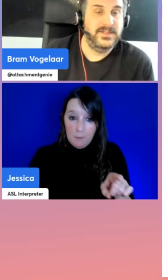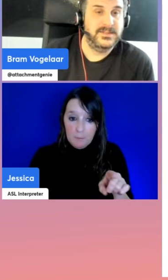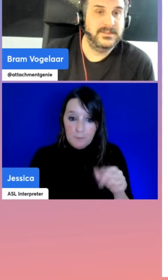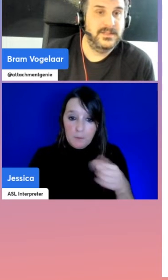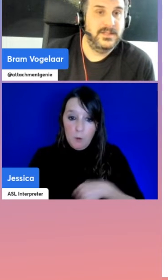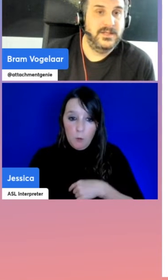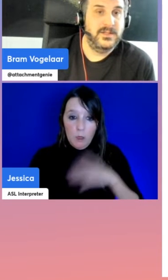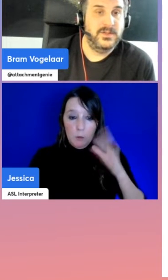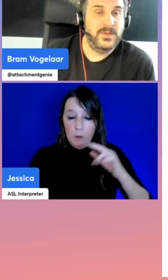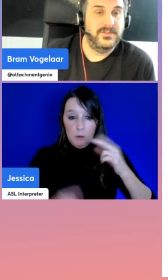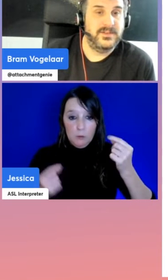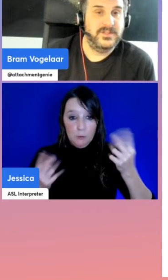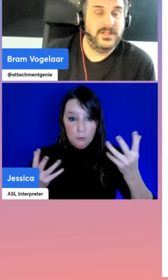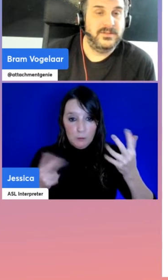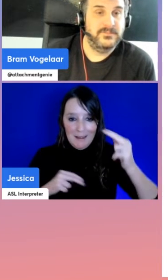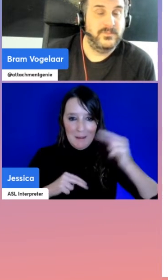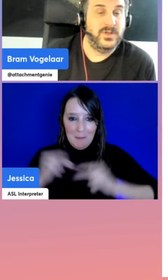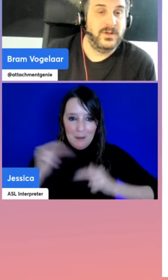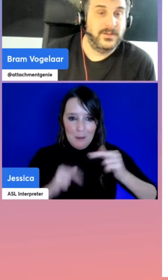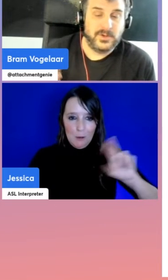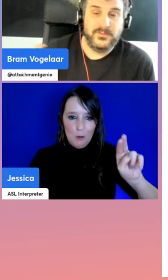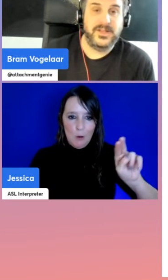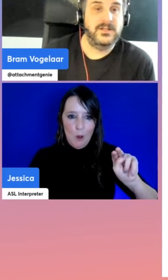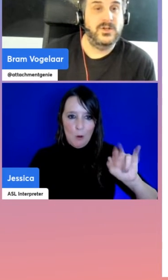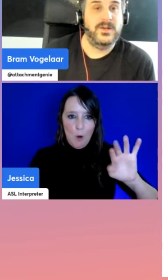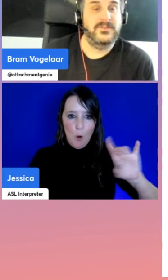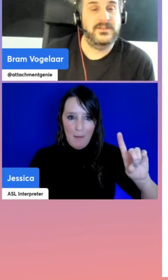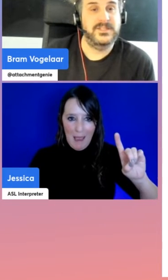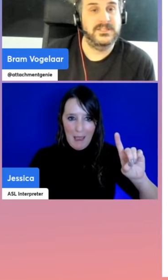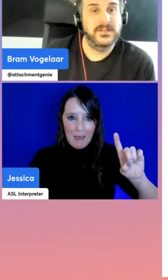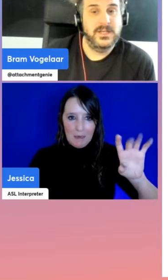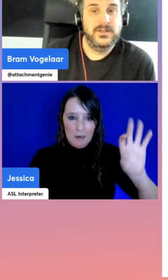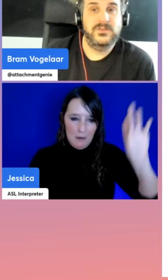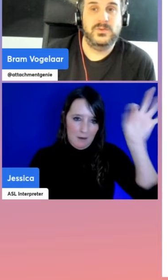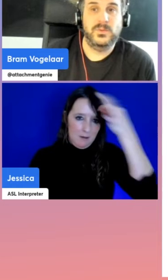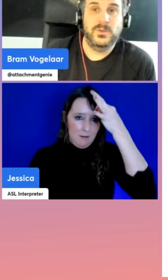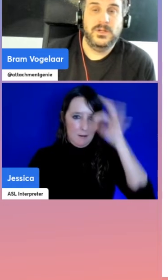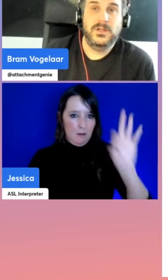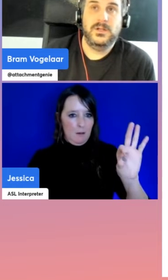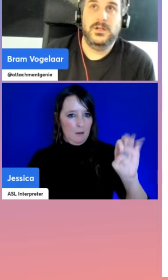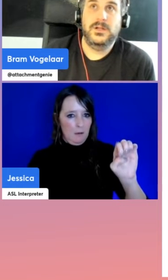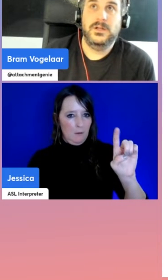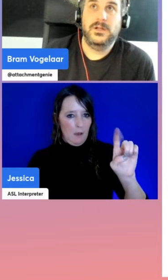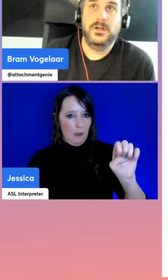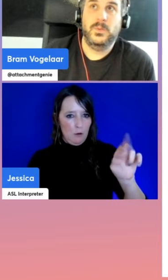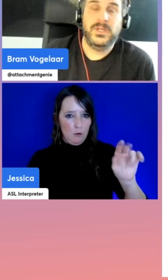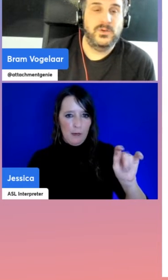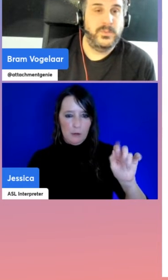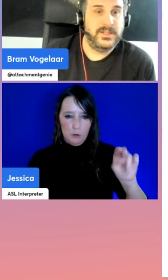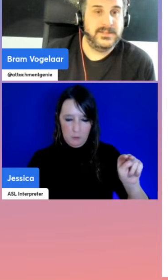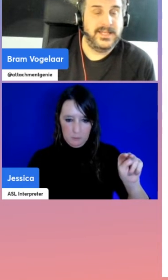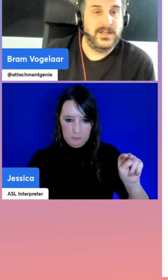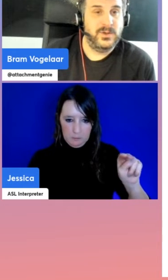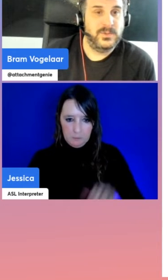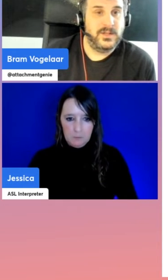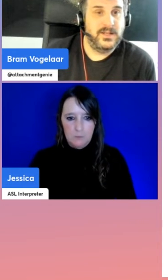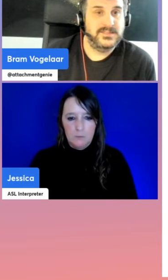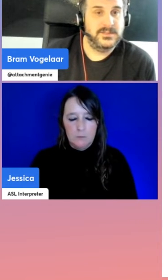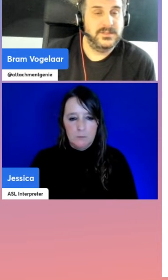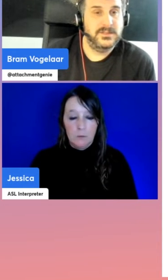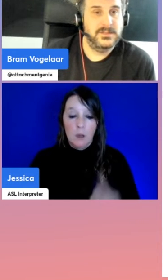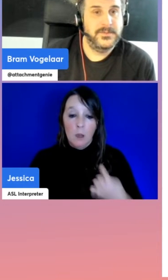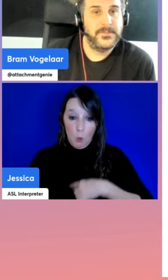to actually build Nomad Federation. We're going to configure Nomad Federation. So we could build a